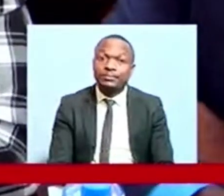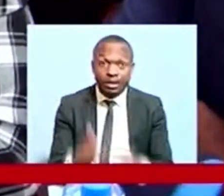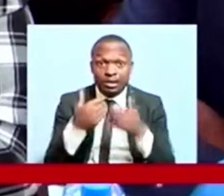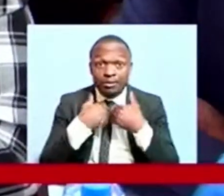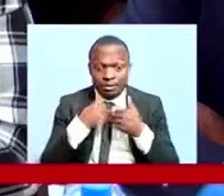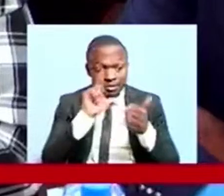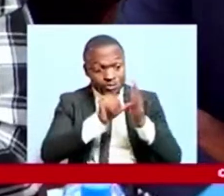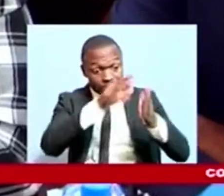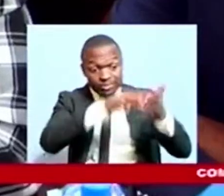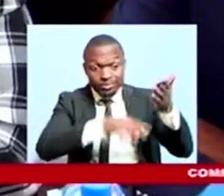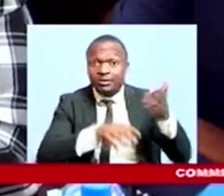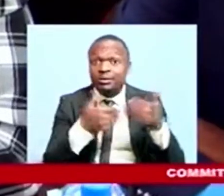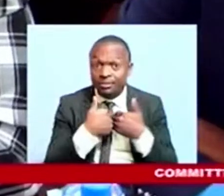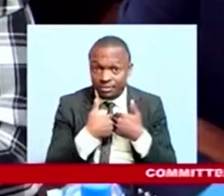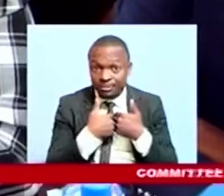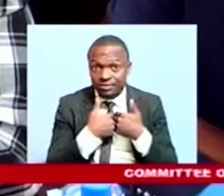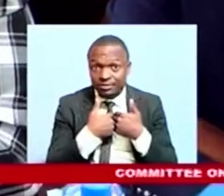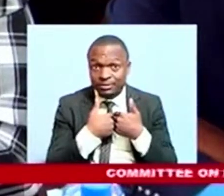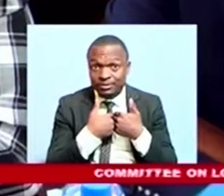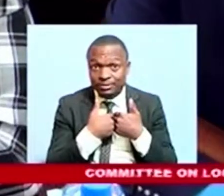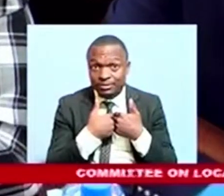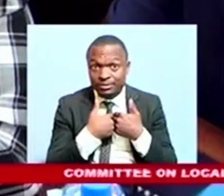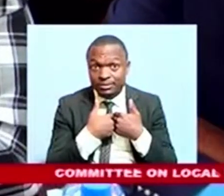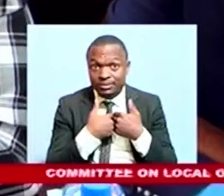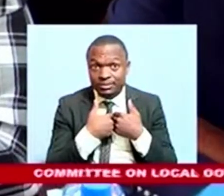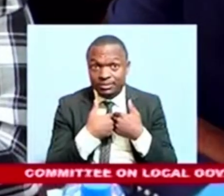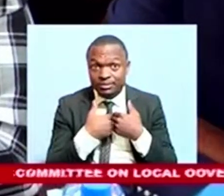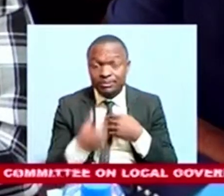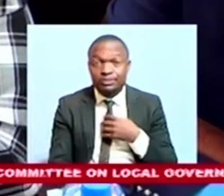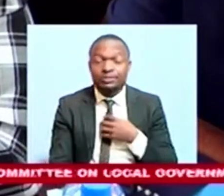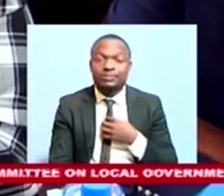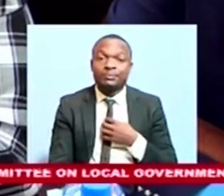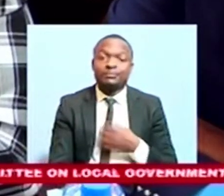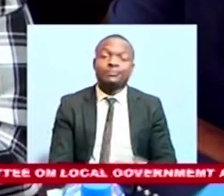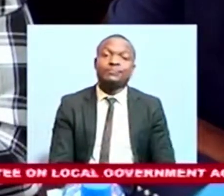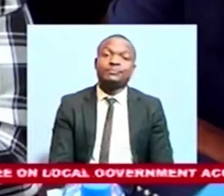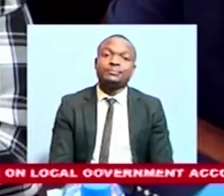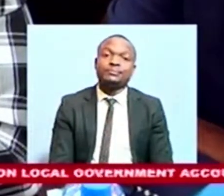minutes. Conveyance is there, Chair.